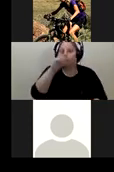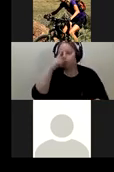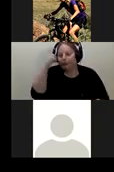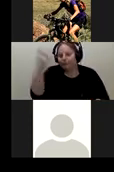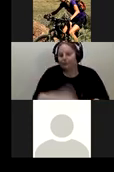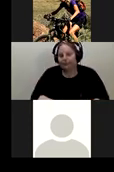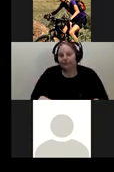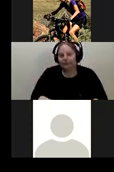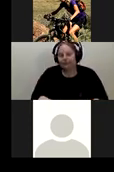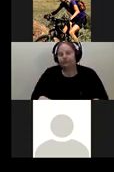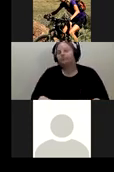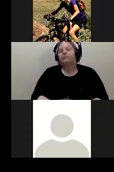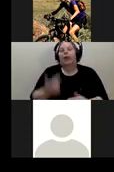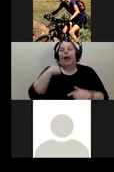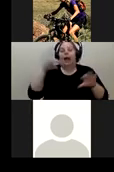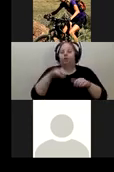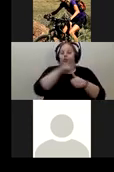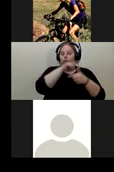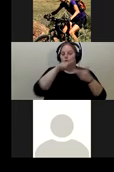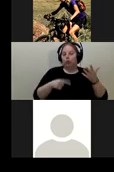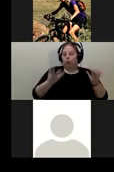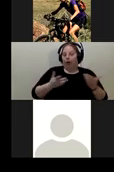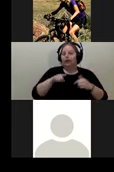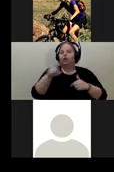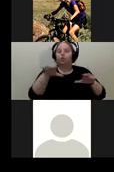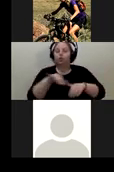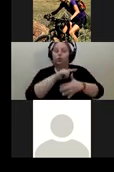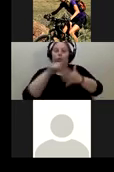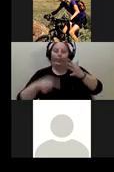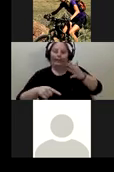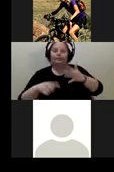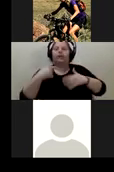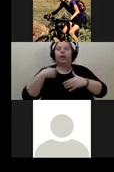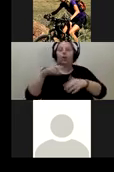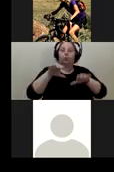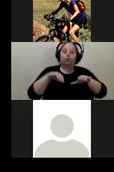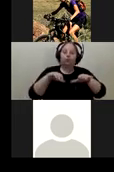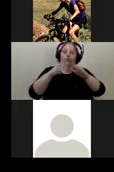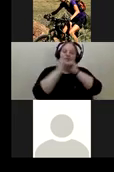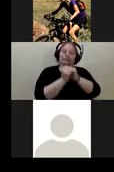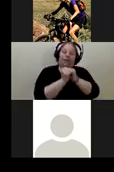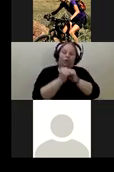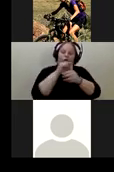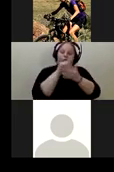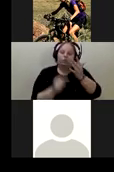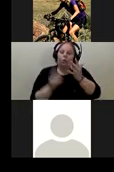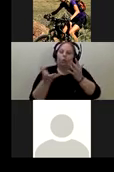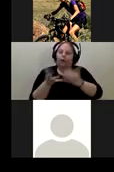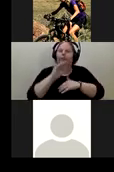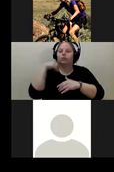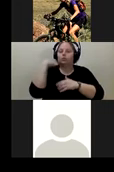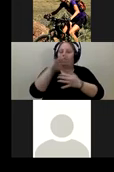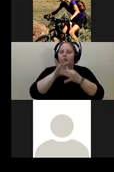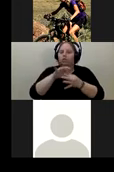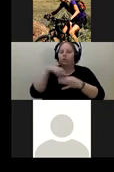And here's what I'm going to do, and here's what you're going to do, and here's what we're going to do together. And this is what this relationship means,